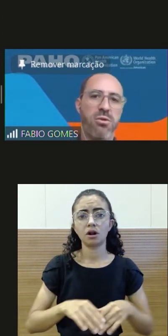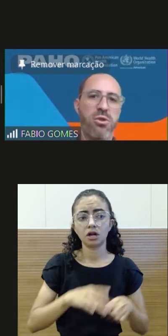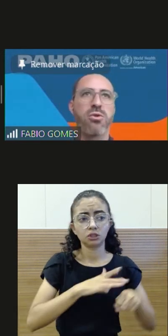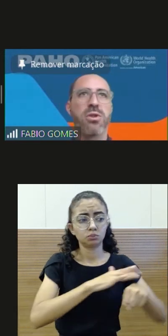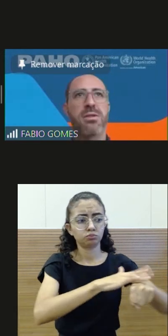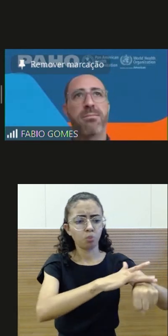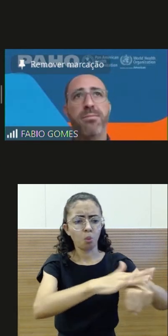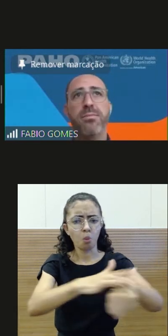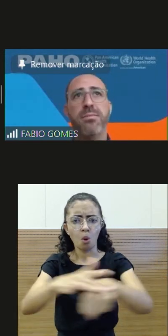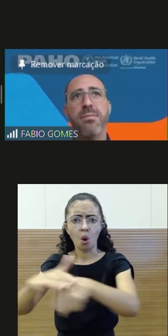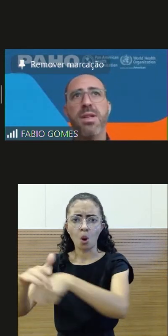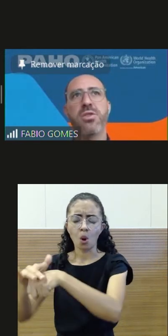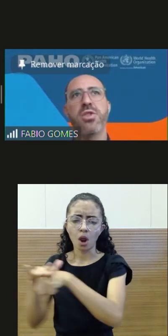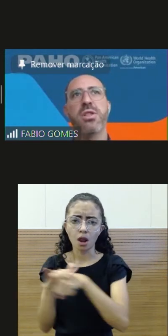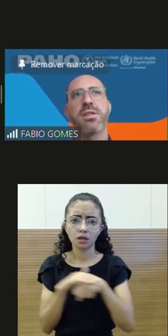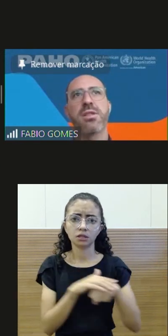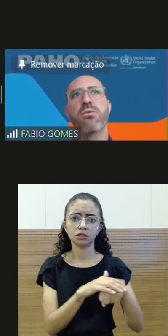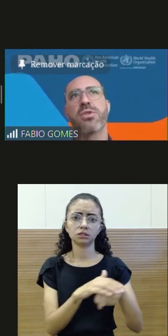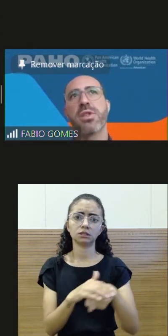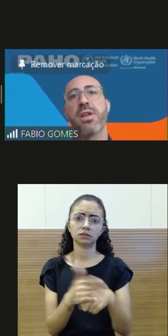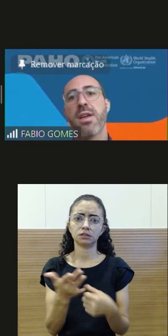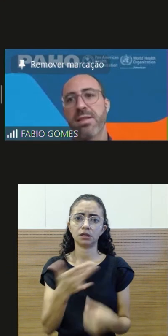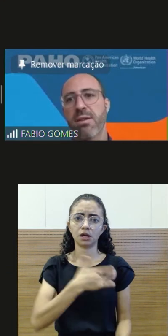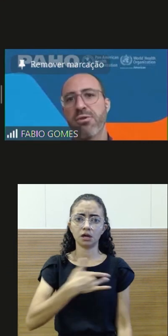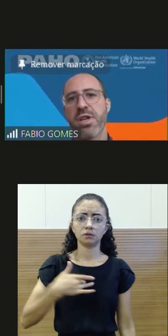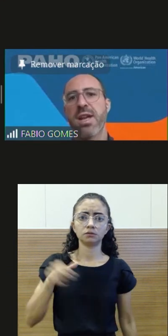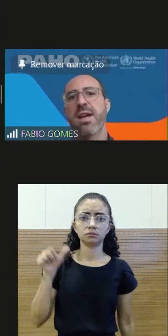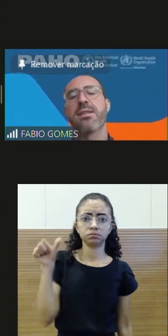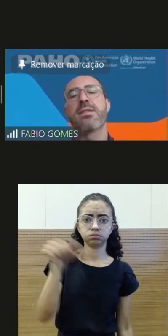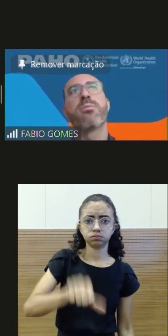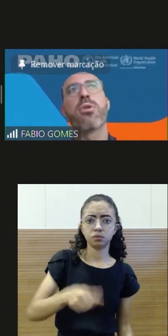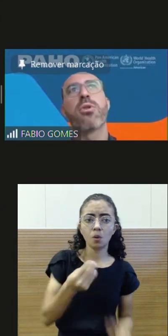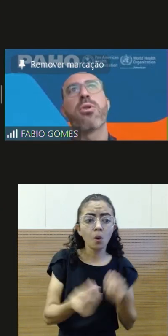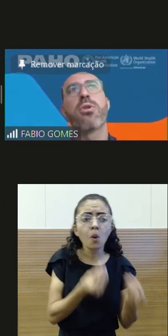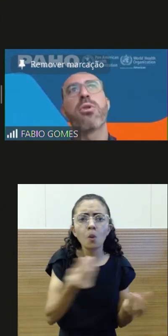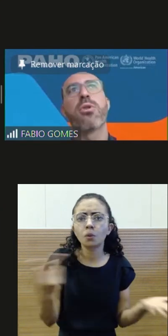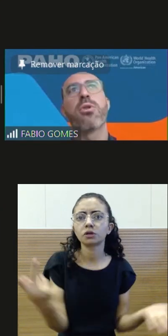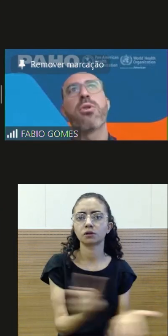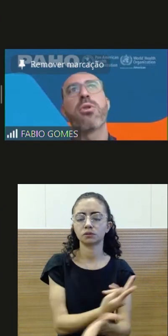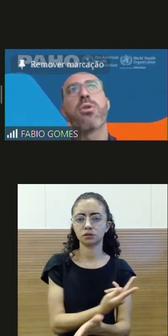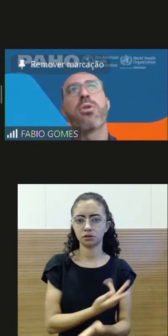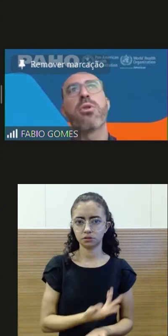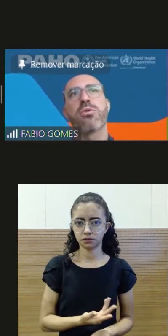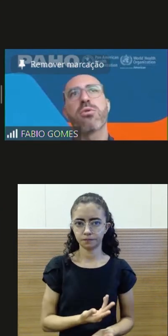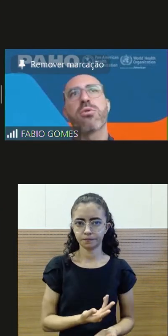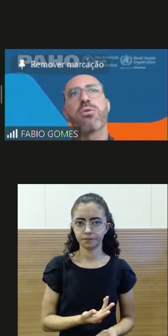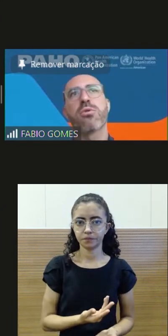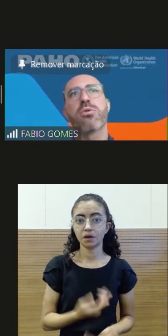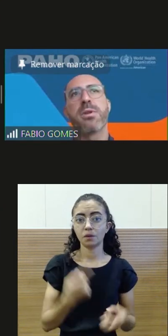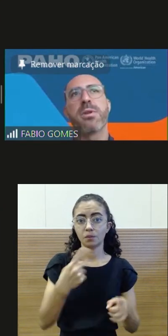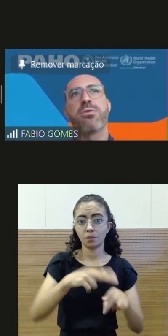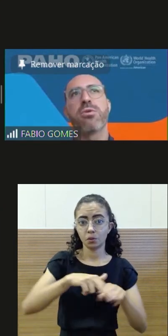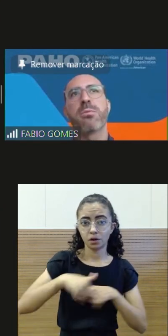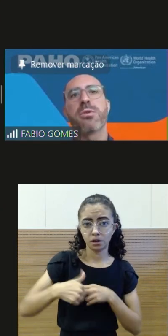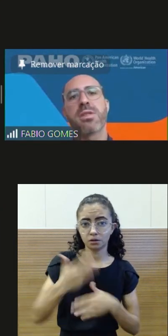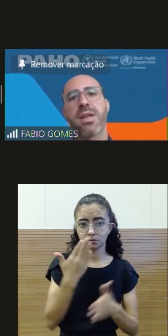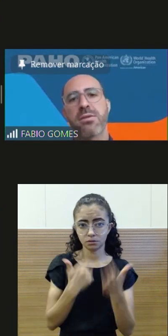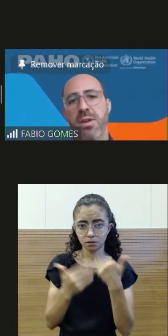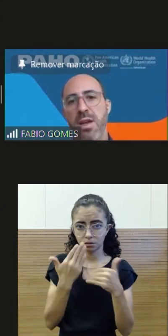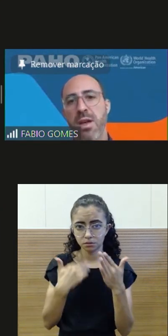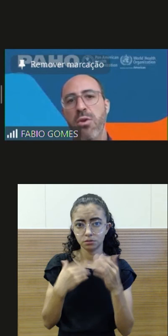and about diseases and health conditions are generated due to